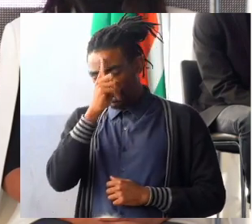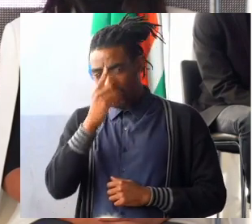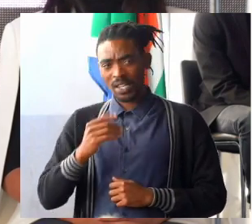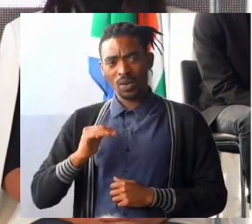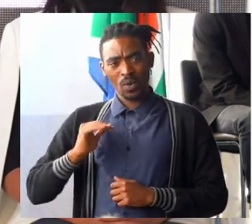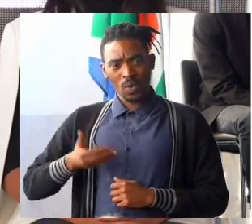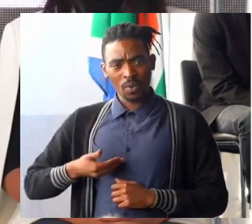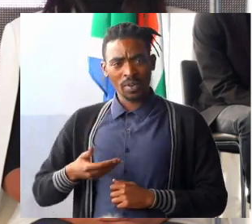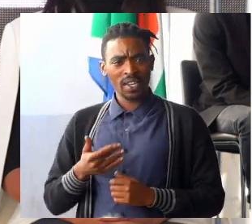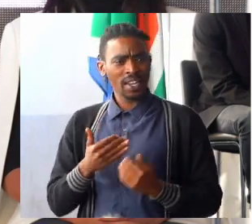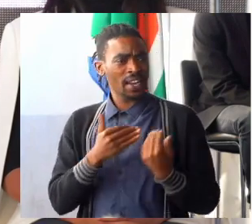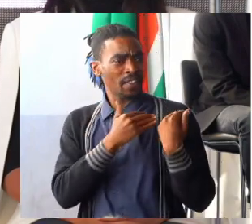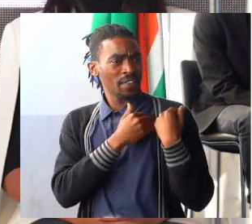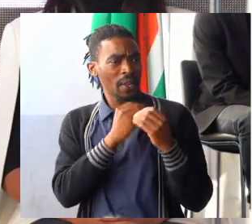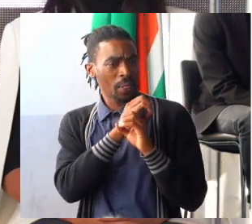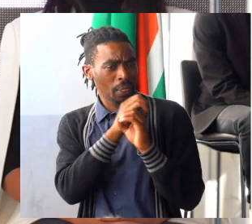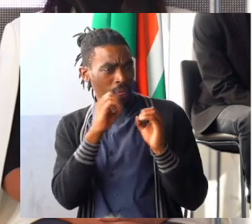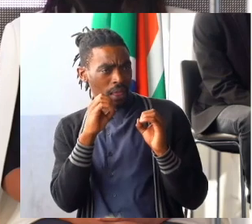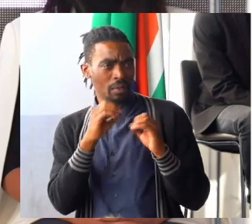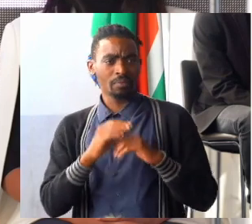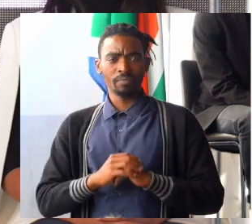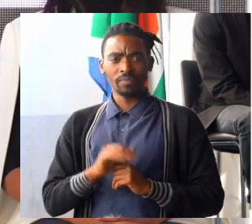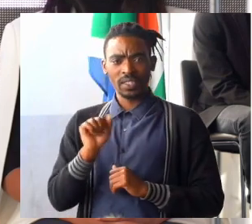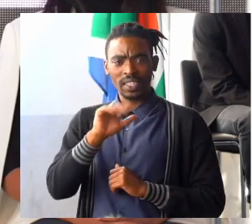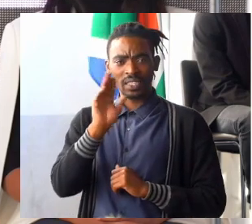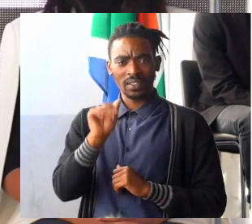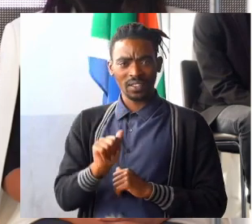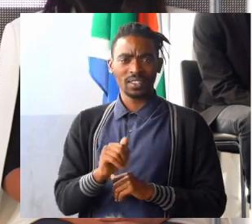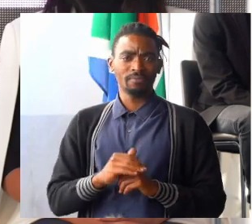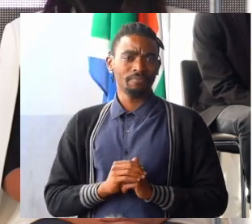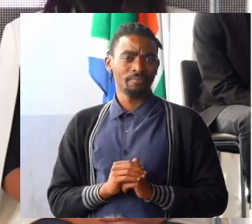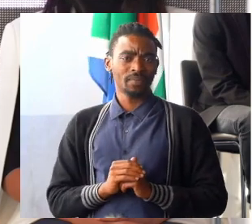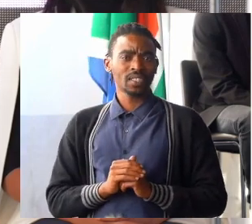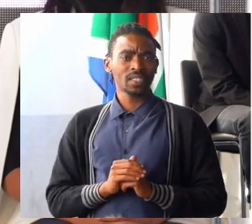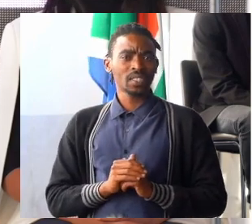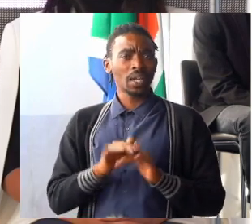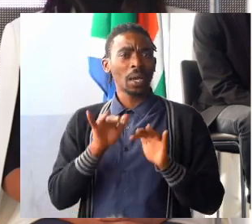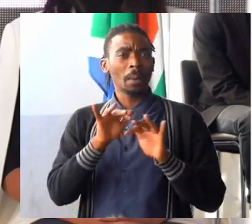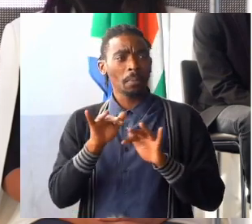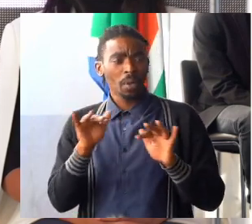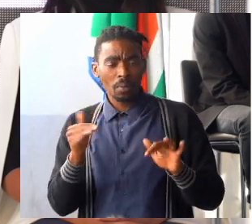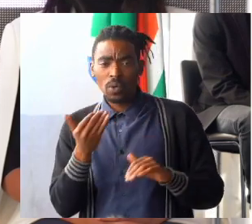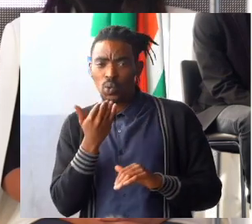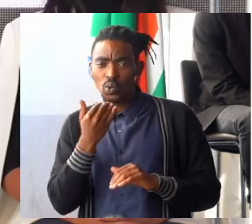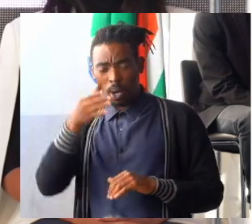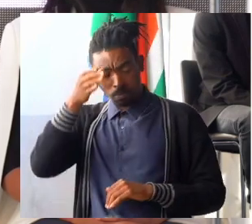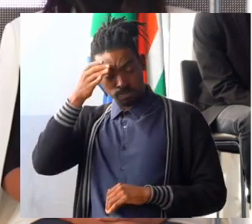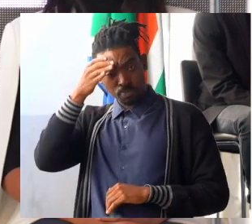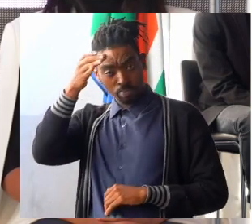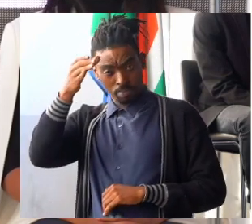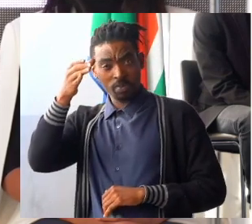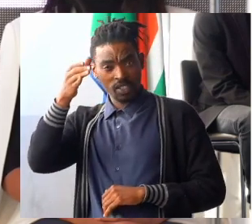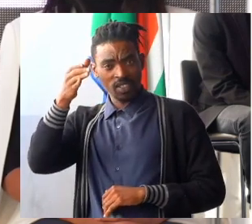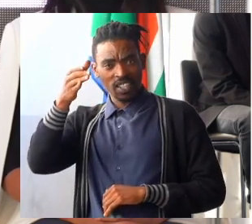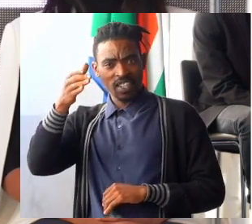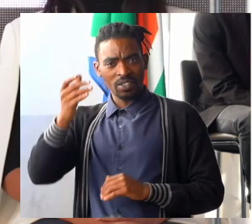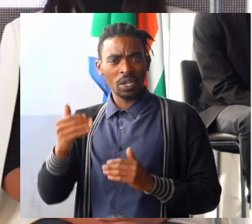feeling very unsafe in South Africa. It is people educated and nurtured in this